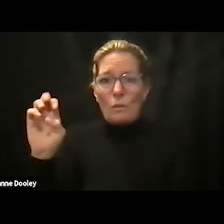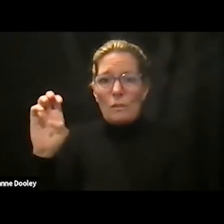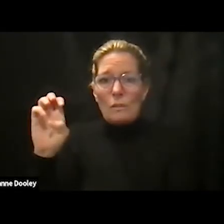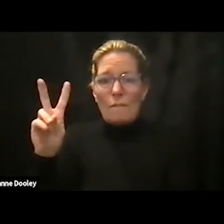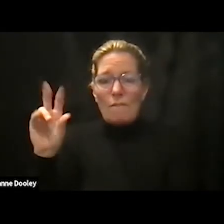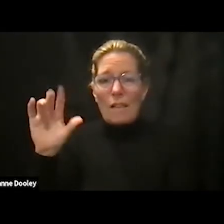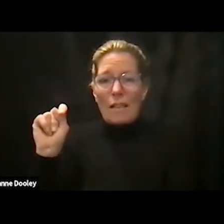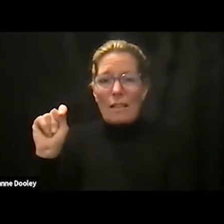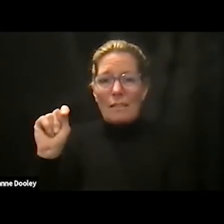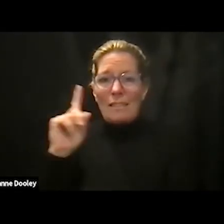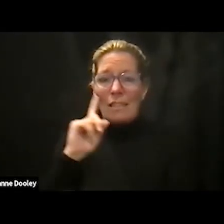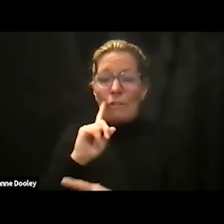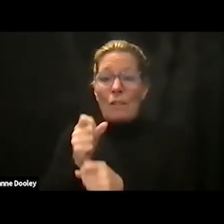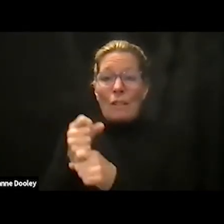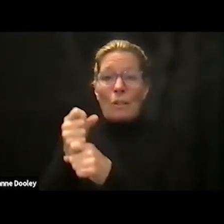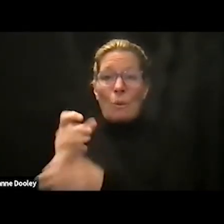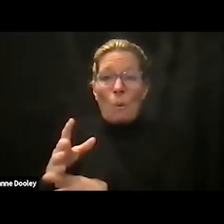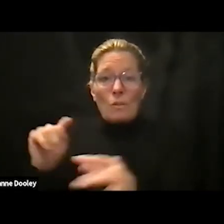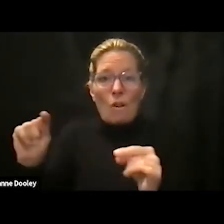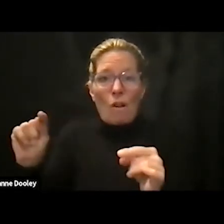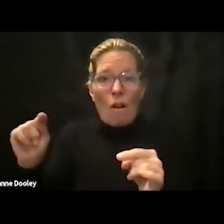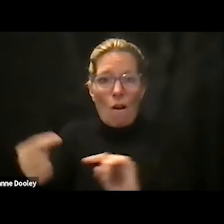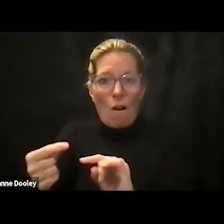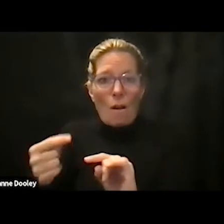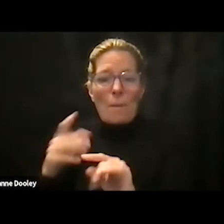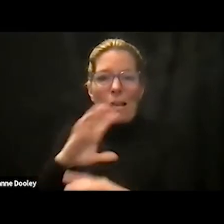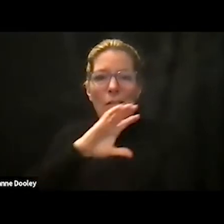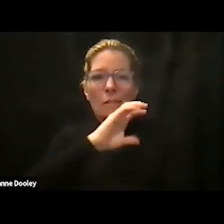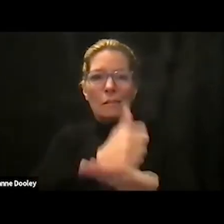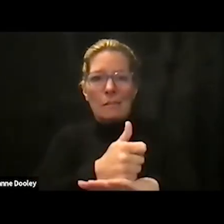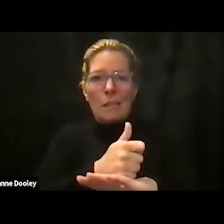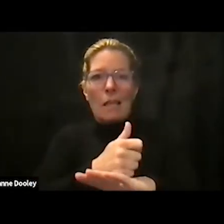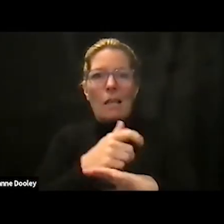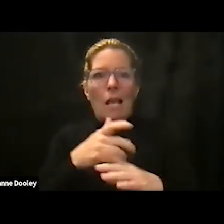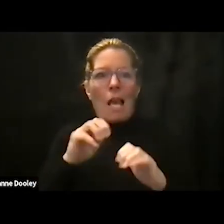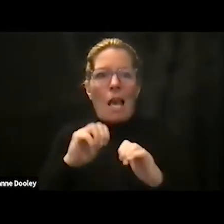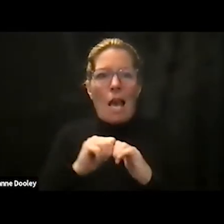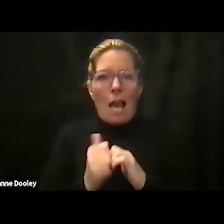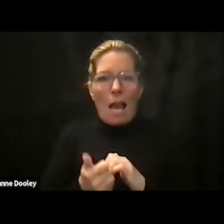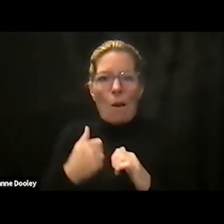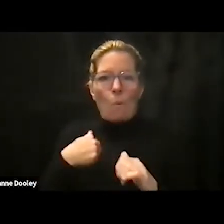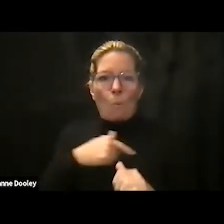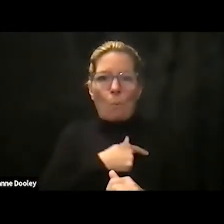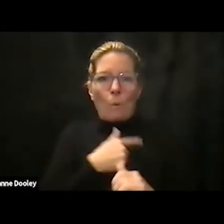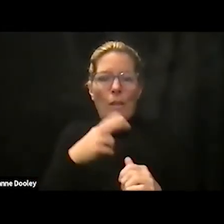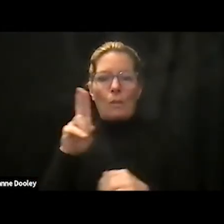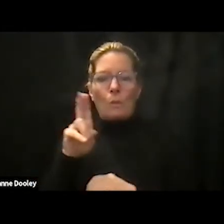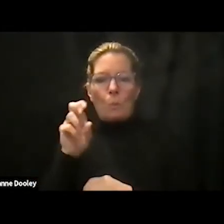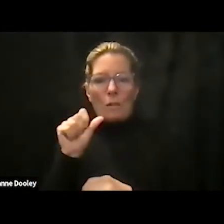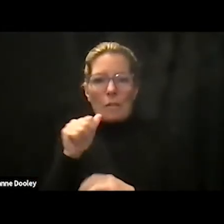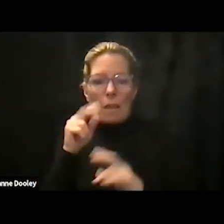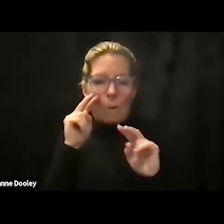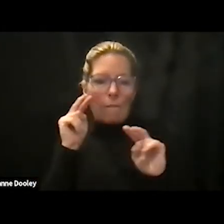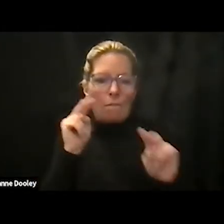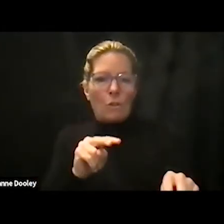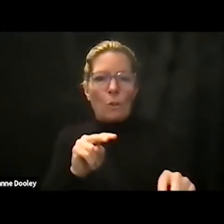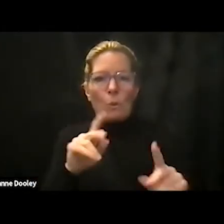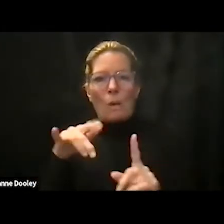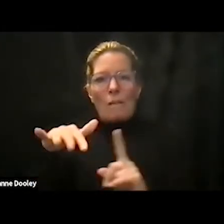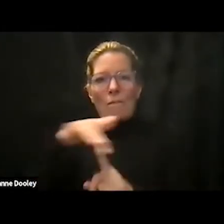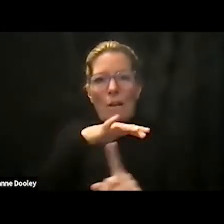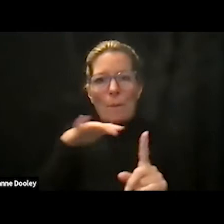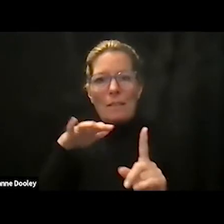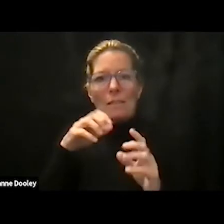a lot of harm and set a large precedence in the United States and how we viewed conservation, how we viewed